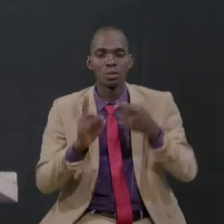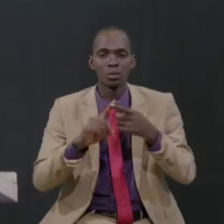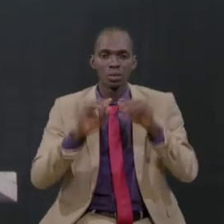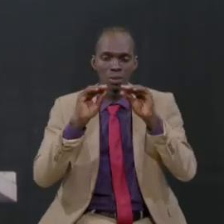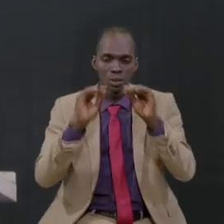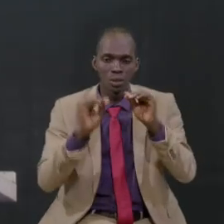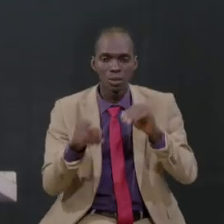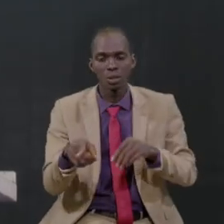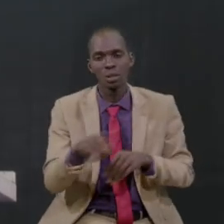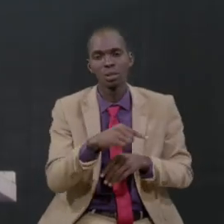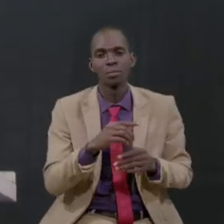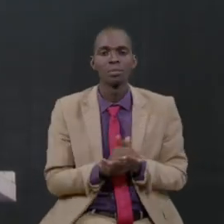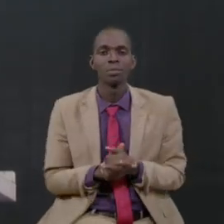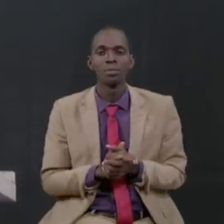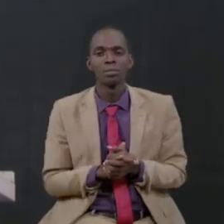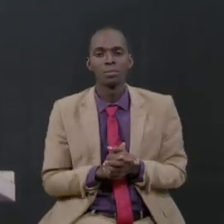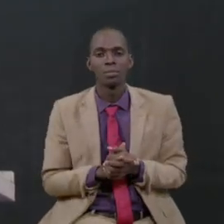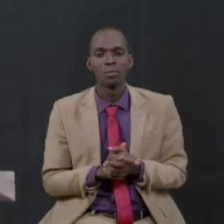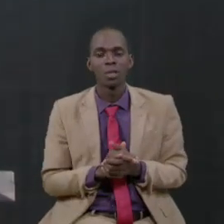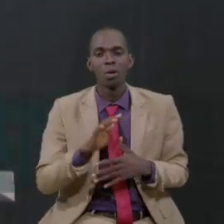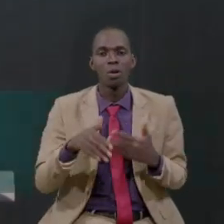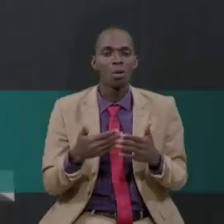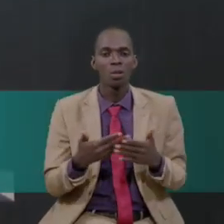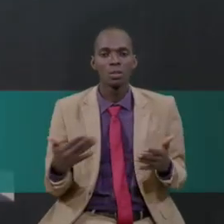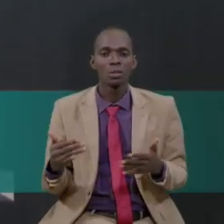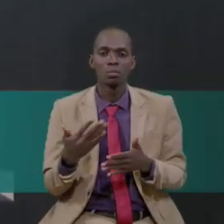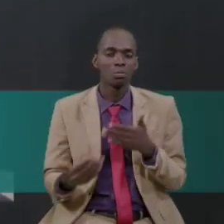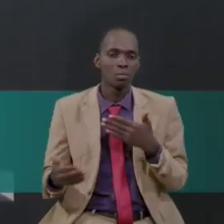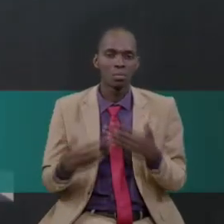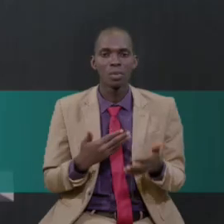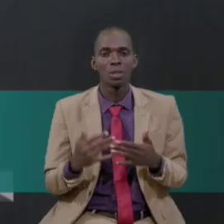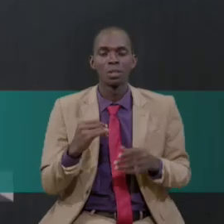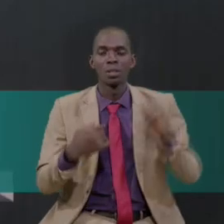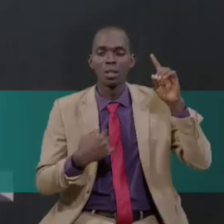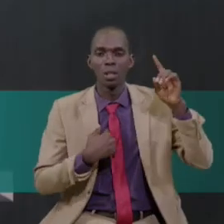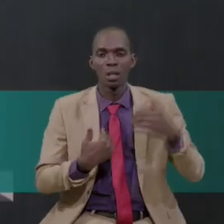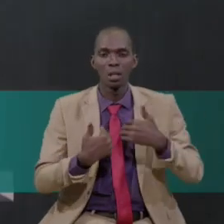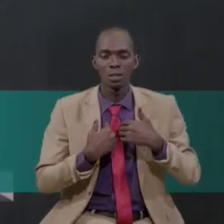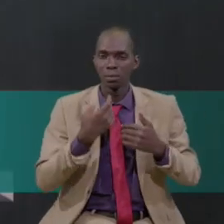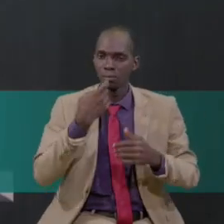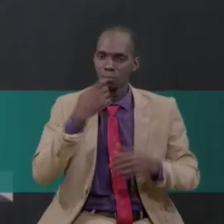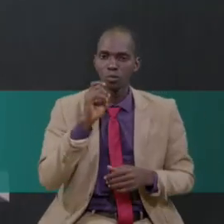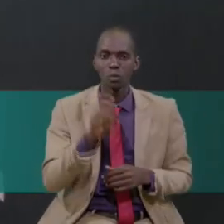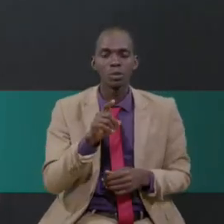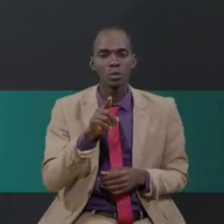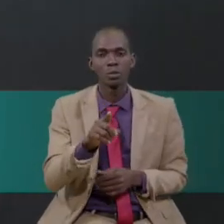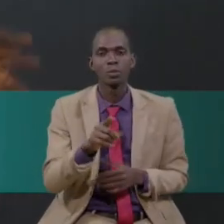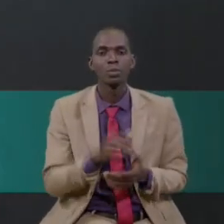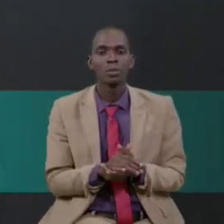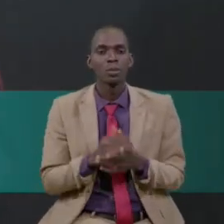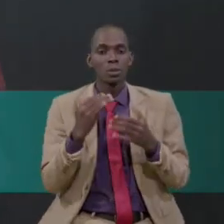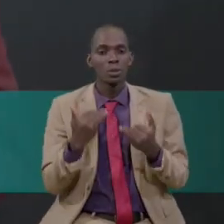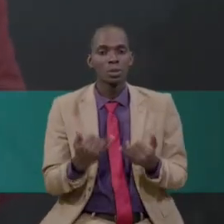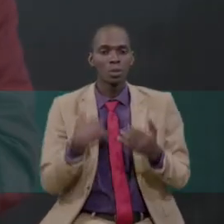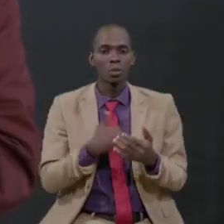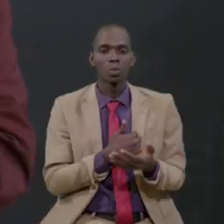all things whatsoever I have commanded you. Now we come to R